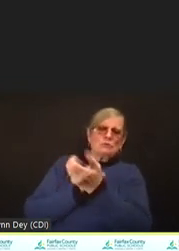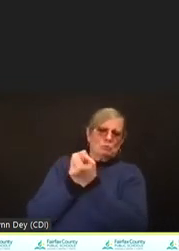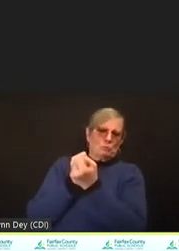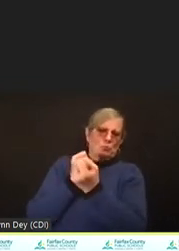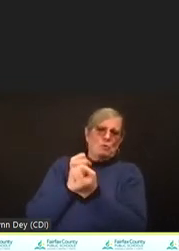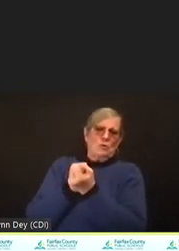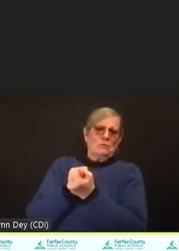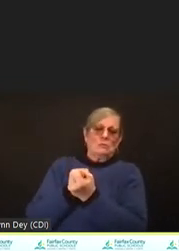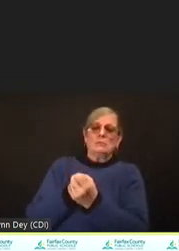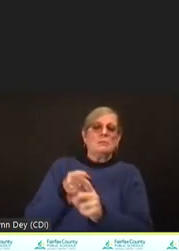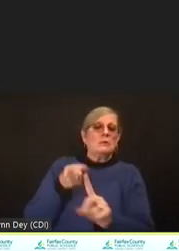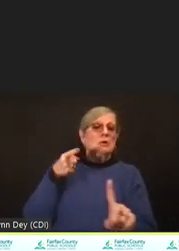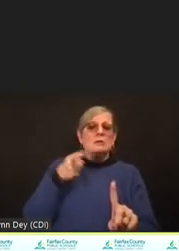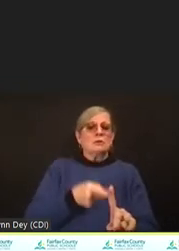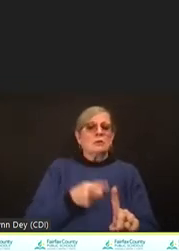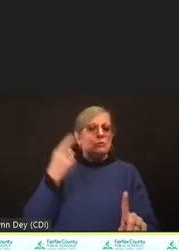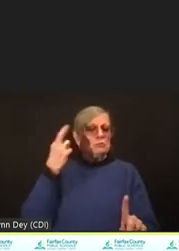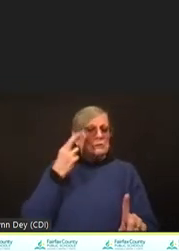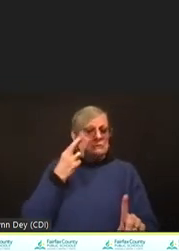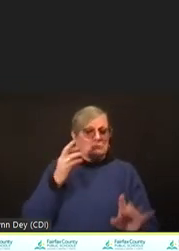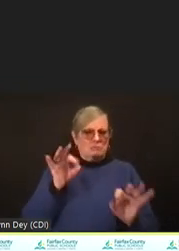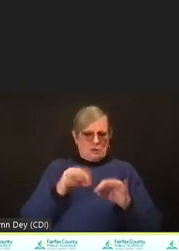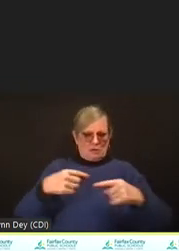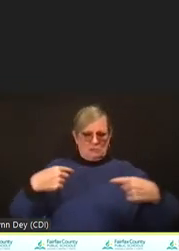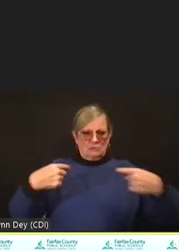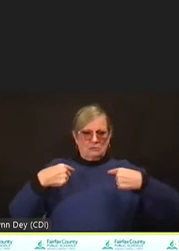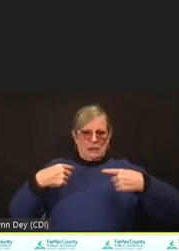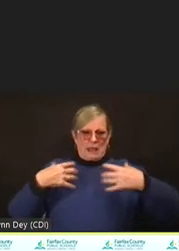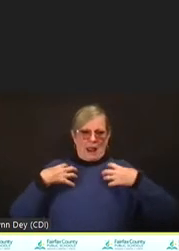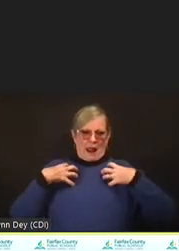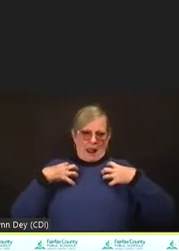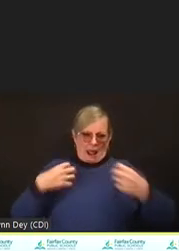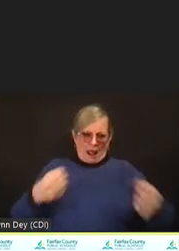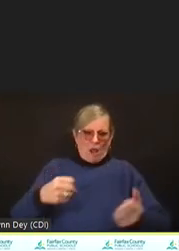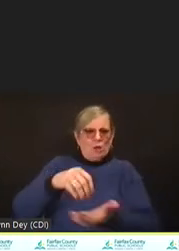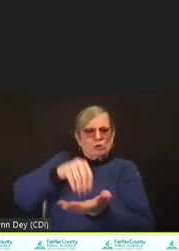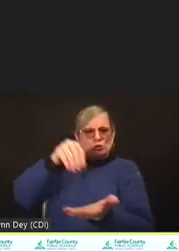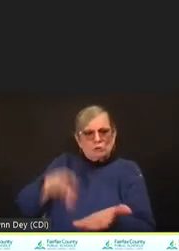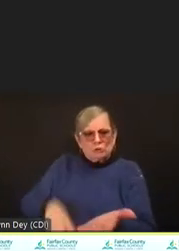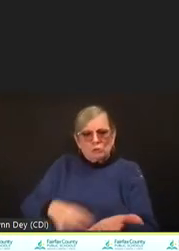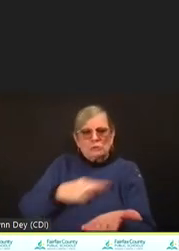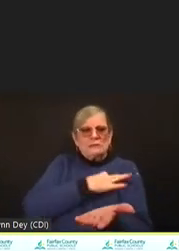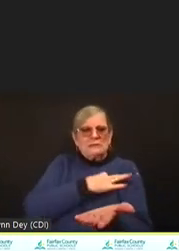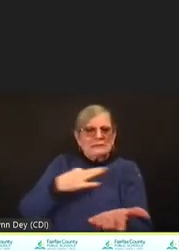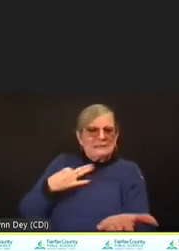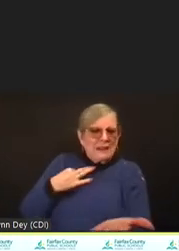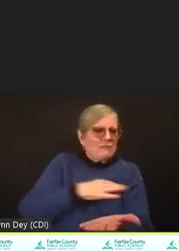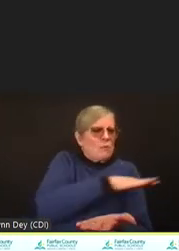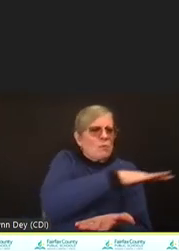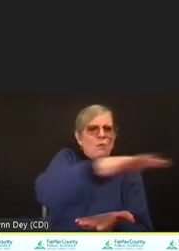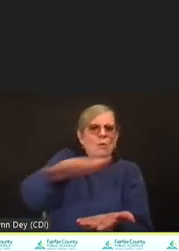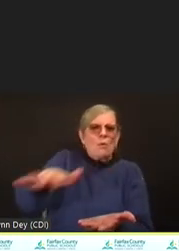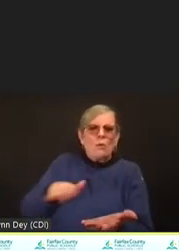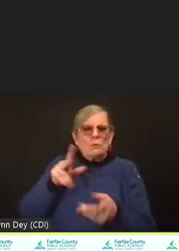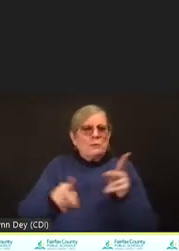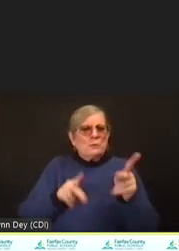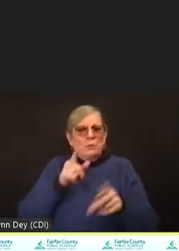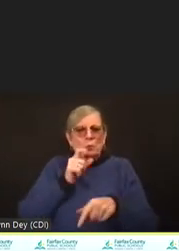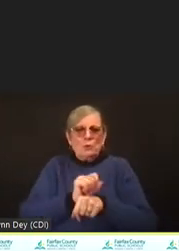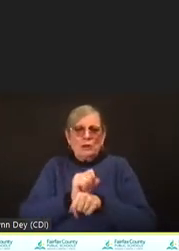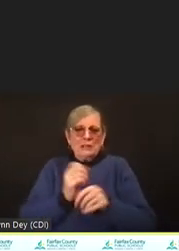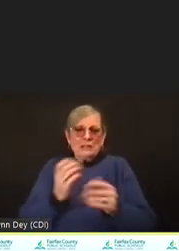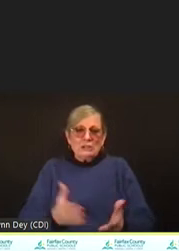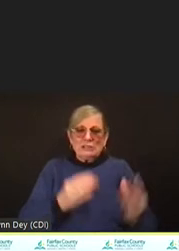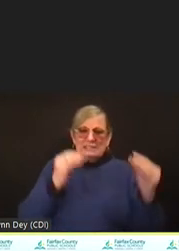safety of our students and staff. We are here all as educators and parents because we